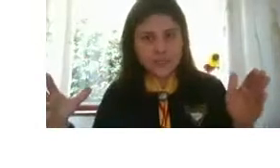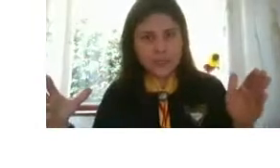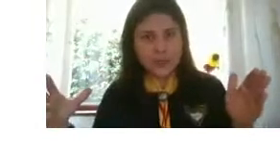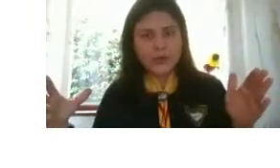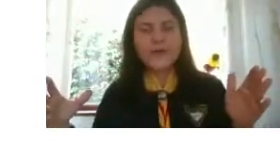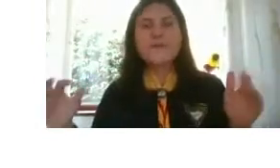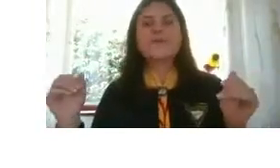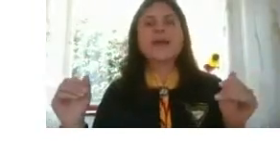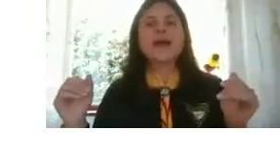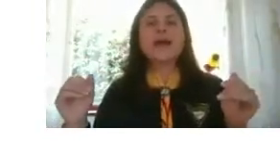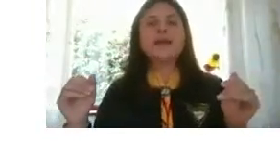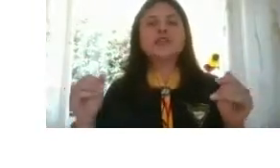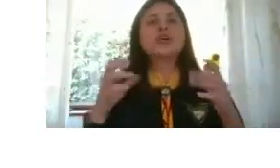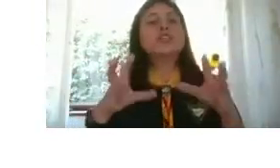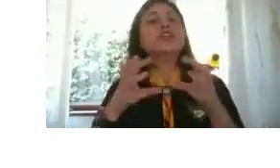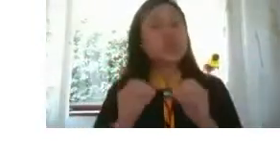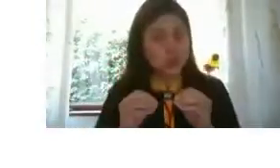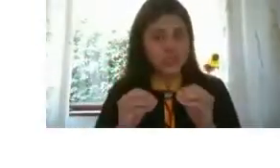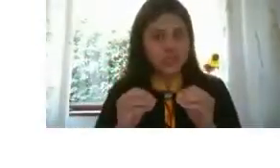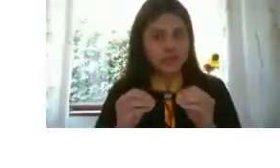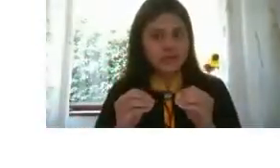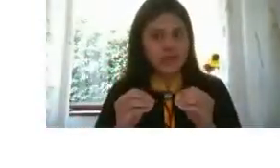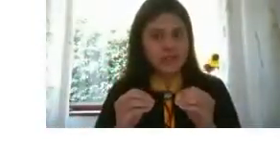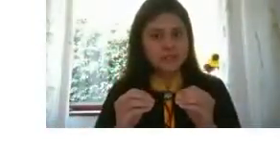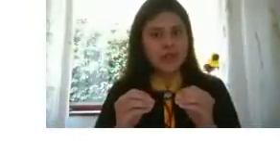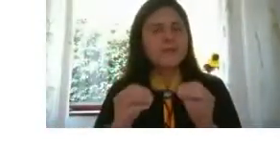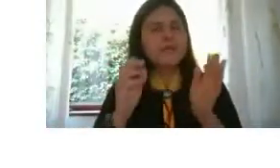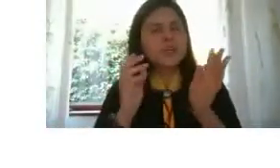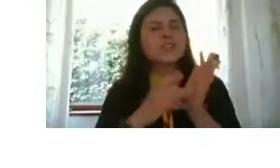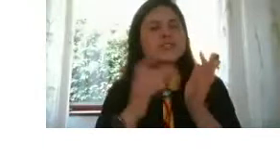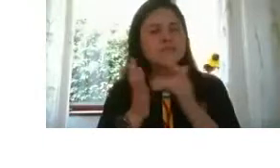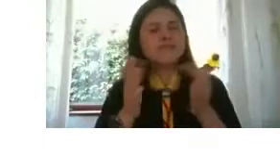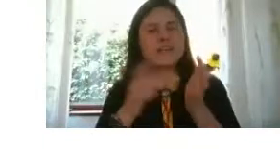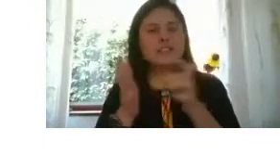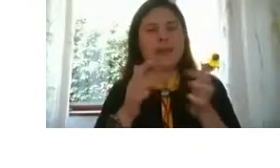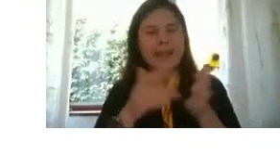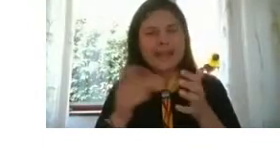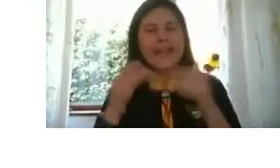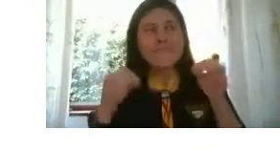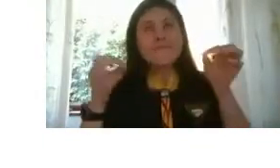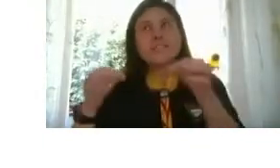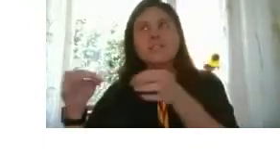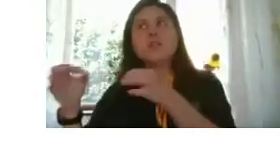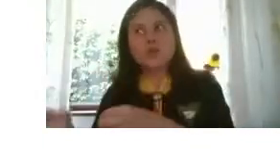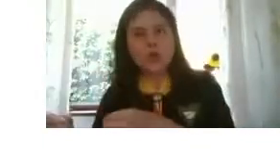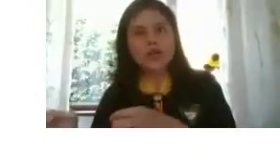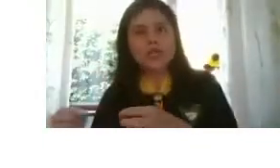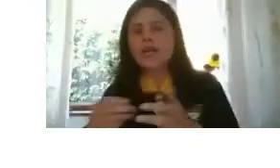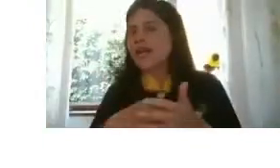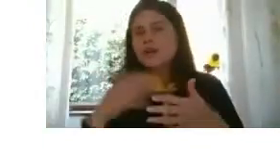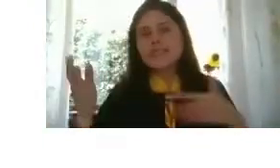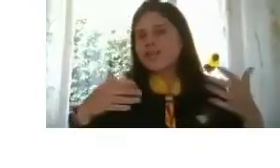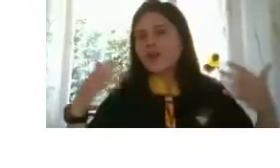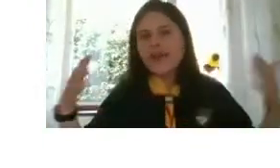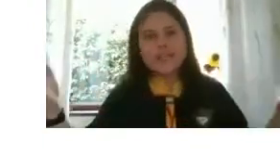need to talk. And so it's a shorter version because fingerspelling every single word,